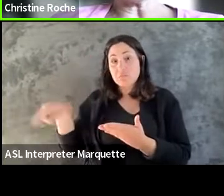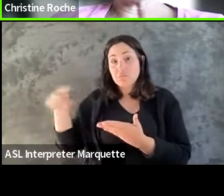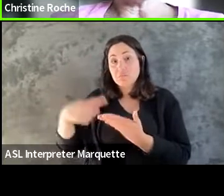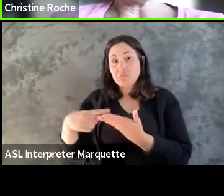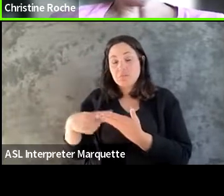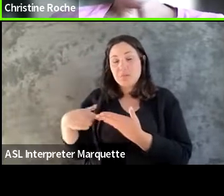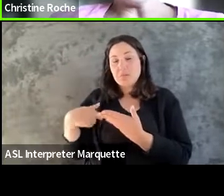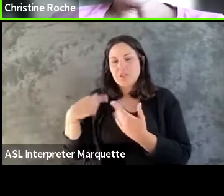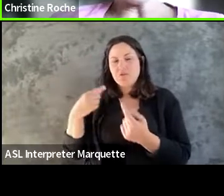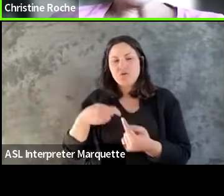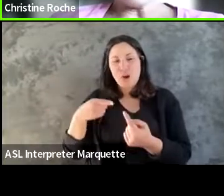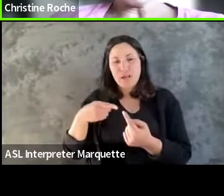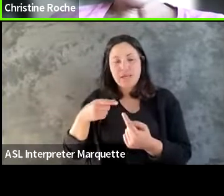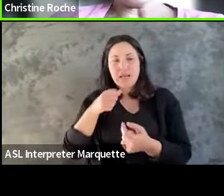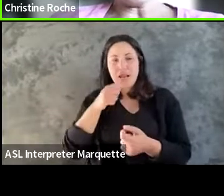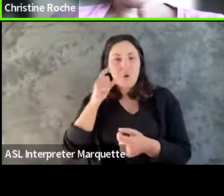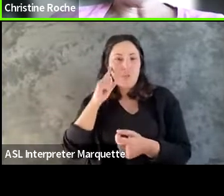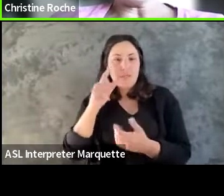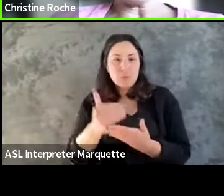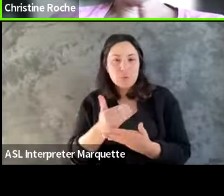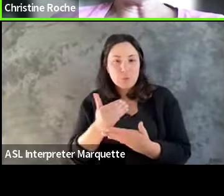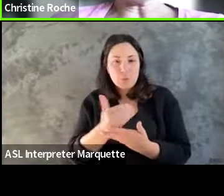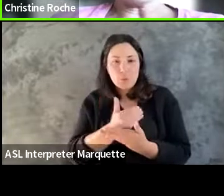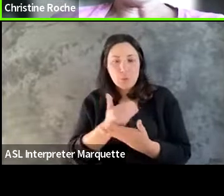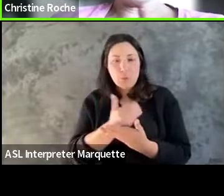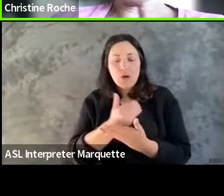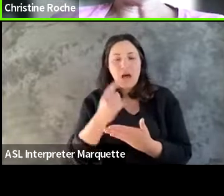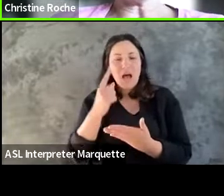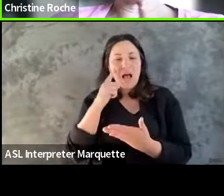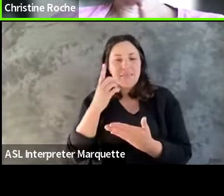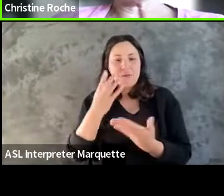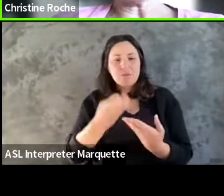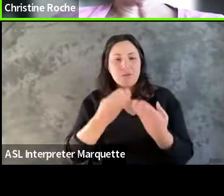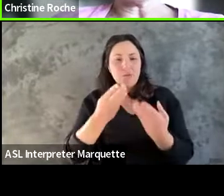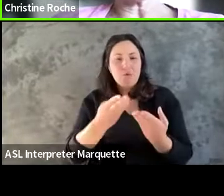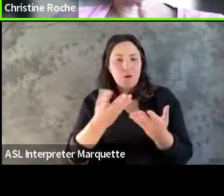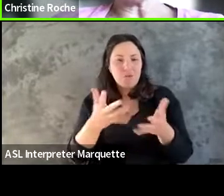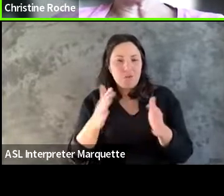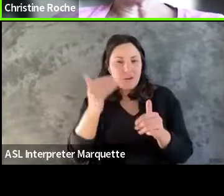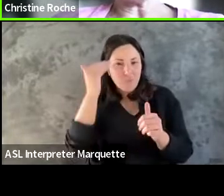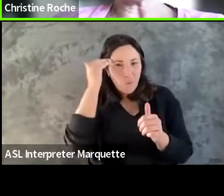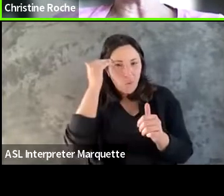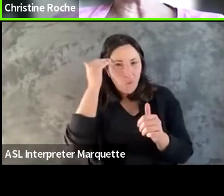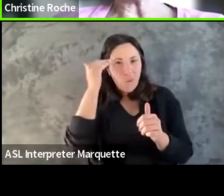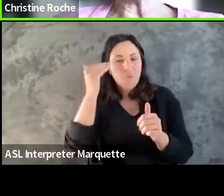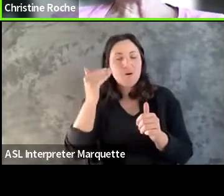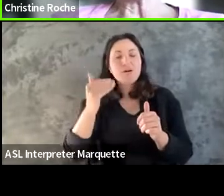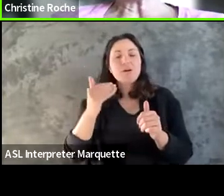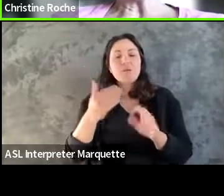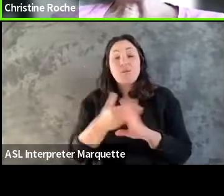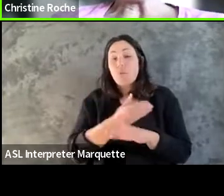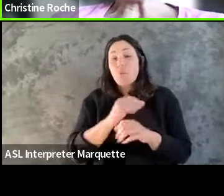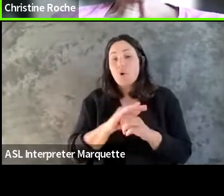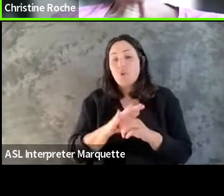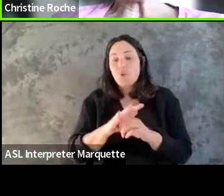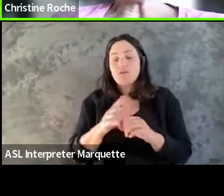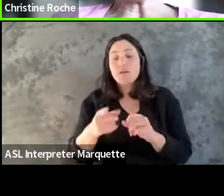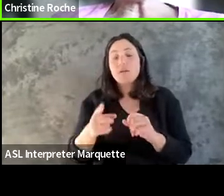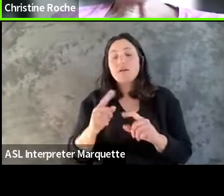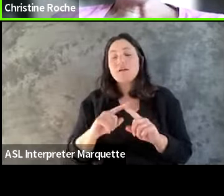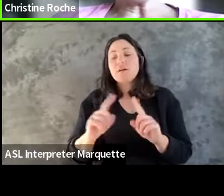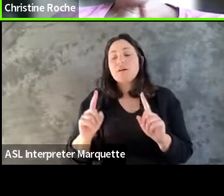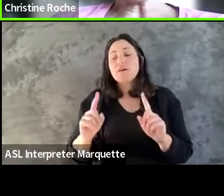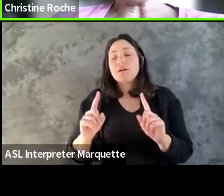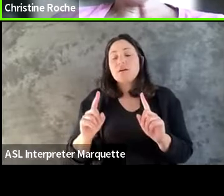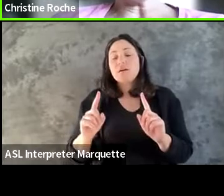struggling with, and I don't think it's a new thing. I believe it was brought to your guys' attention and the concerns were raised before COVID. But I think that